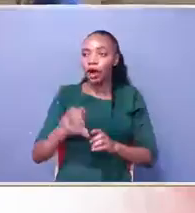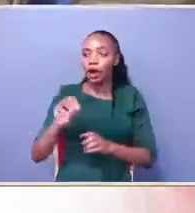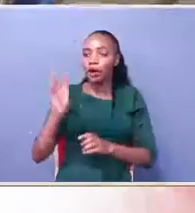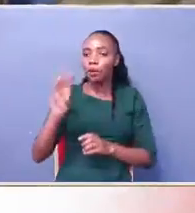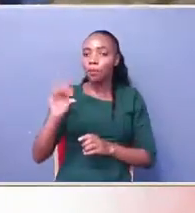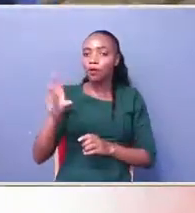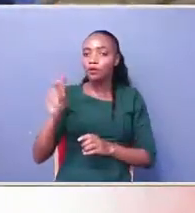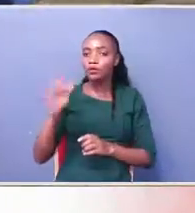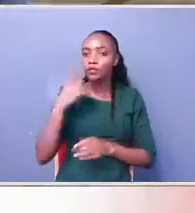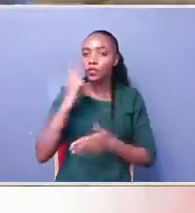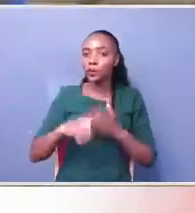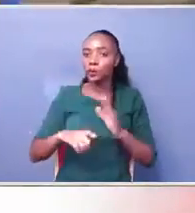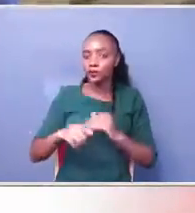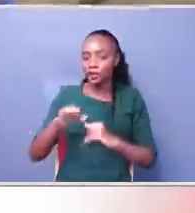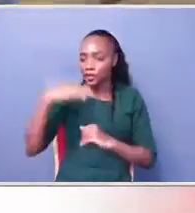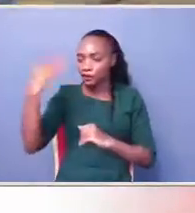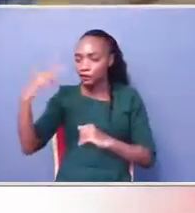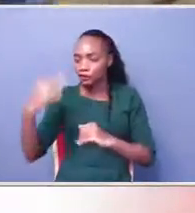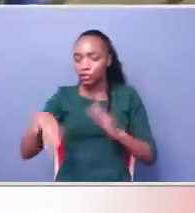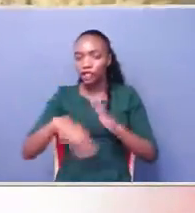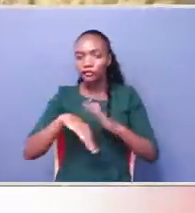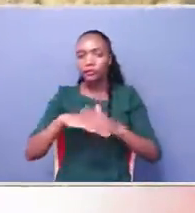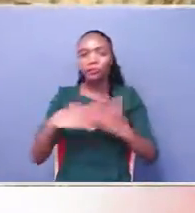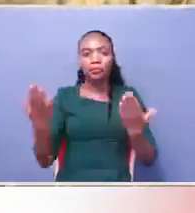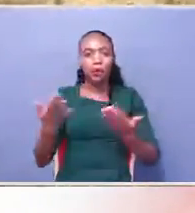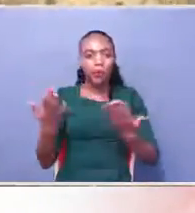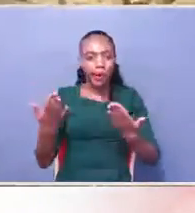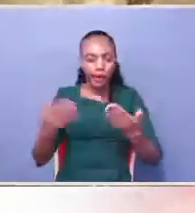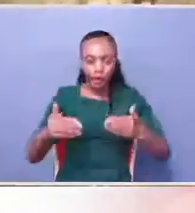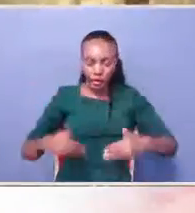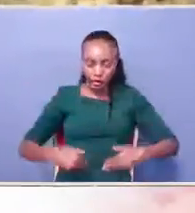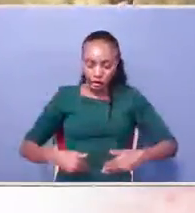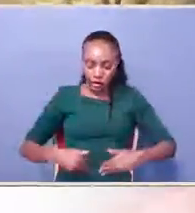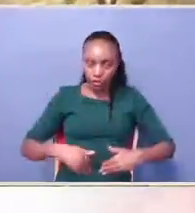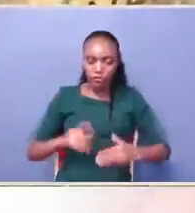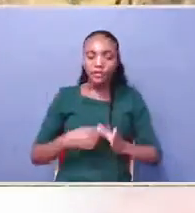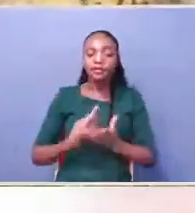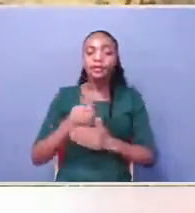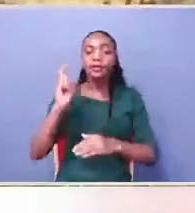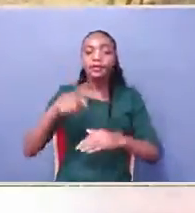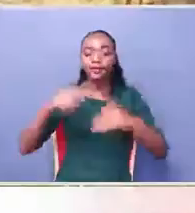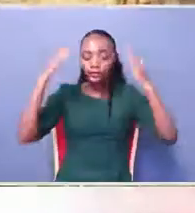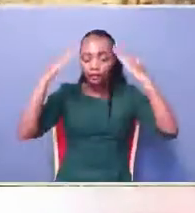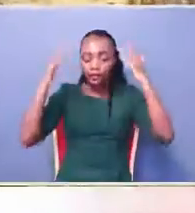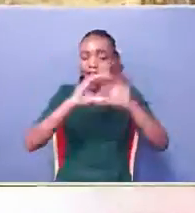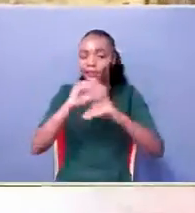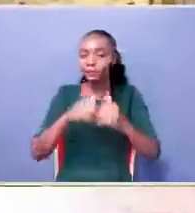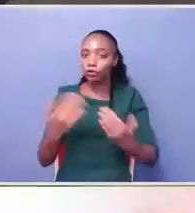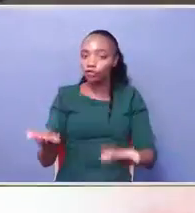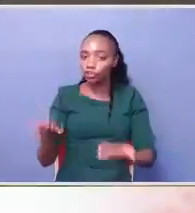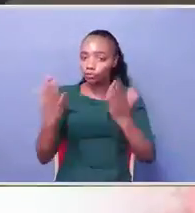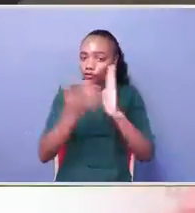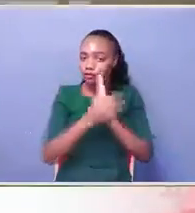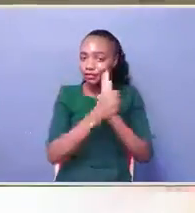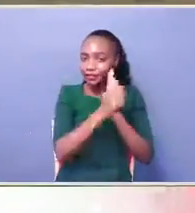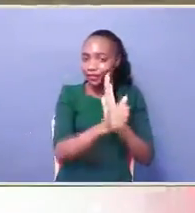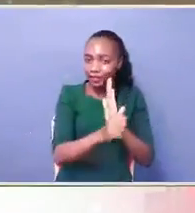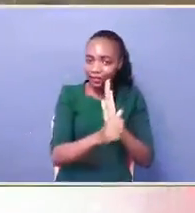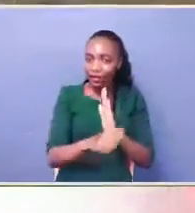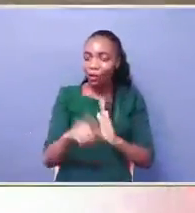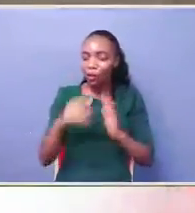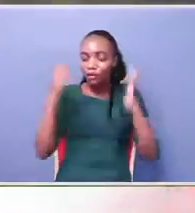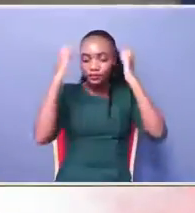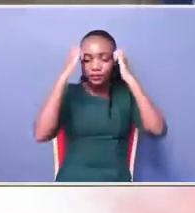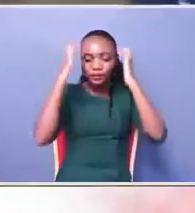the future of football lies with the youth in the grassroots, hence they need to focus on sharpening their skills. Yuri Agina, who is a student at Ligi